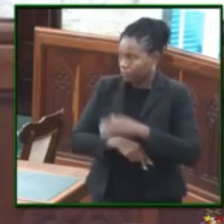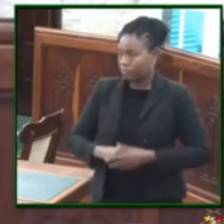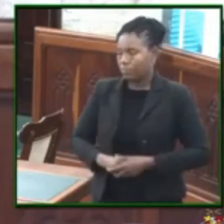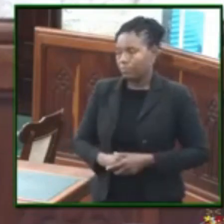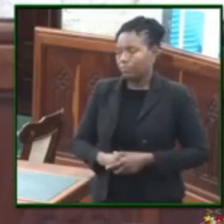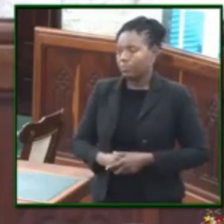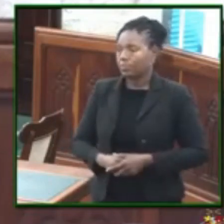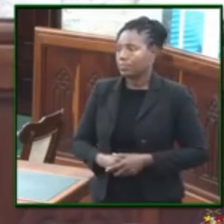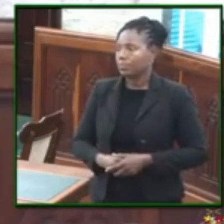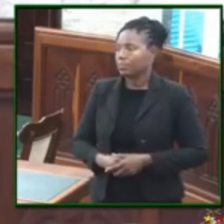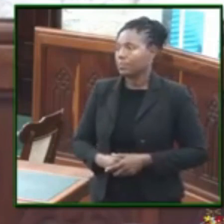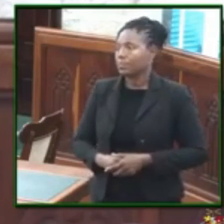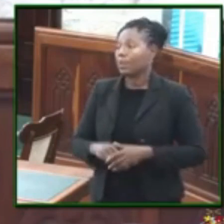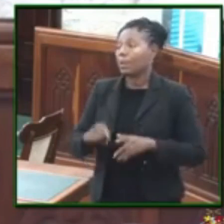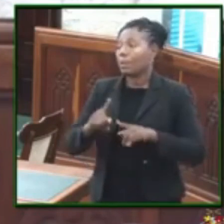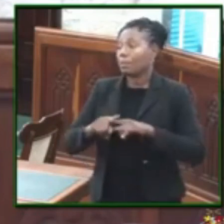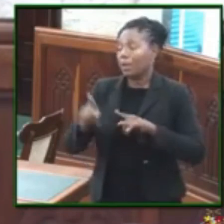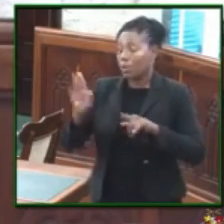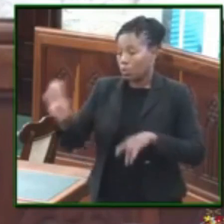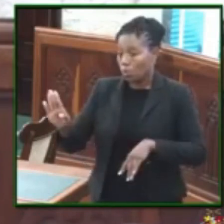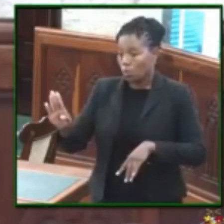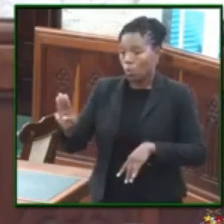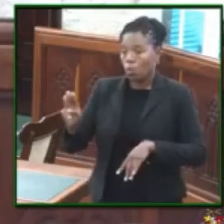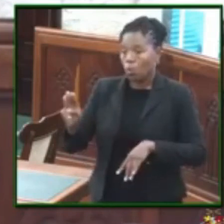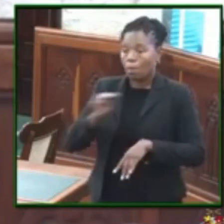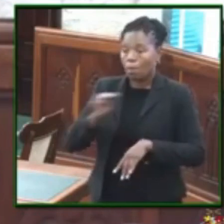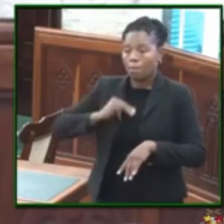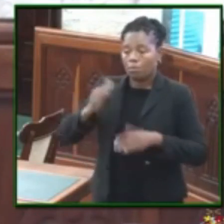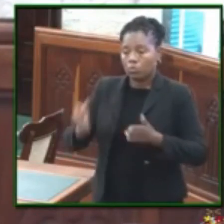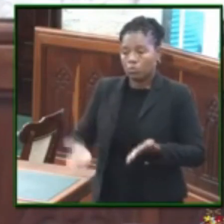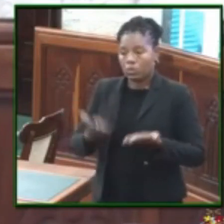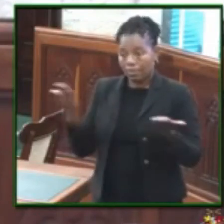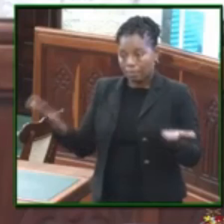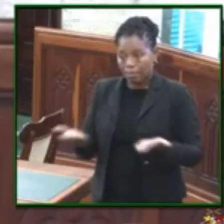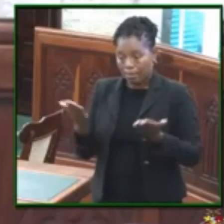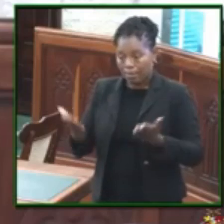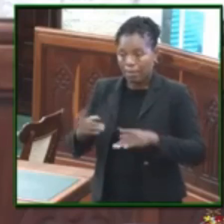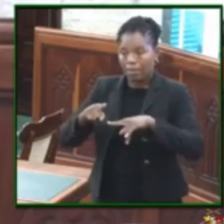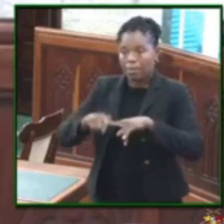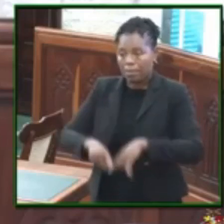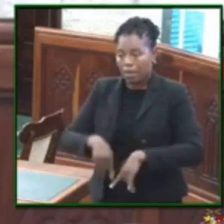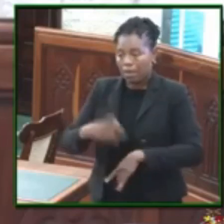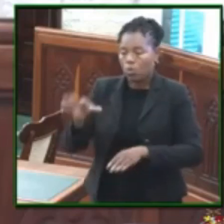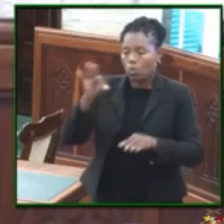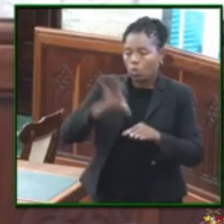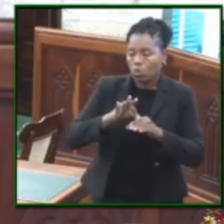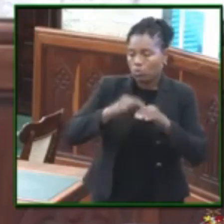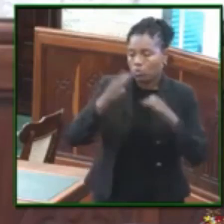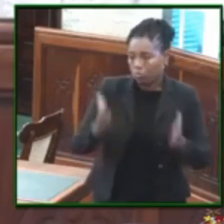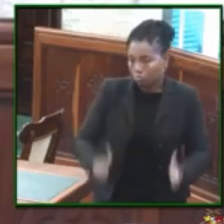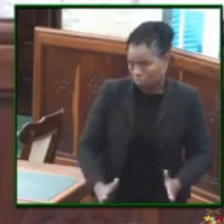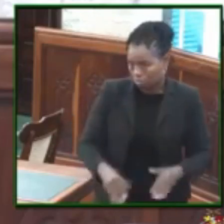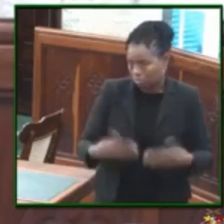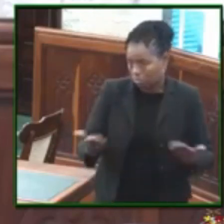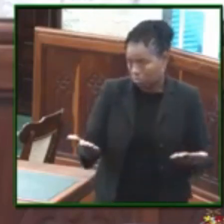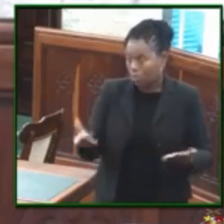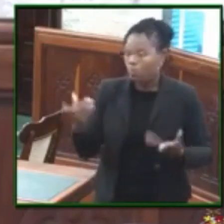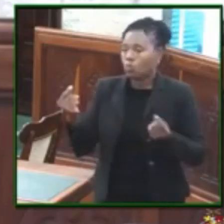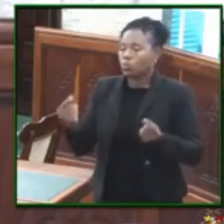But the basis of your membership here rests in what your constituents did. They voted for you.